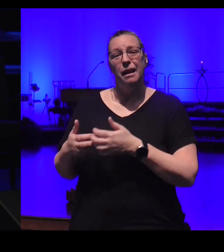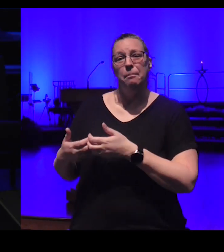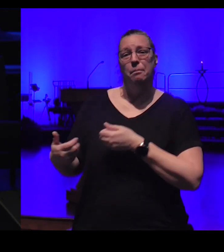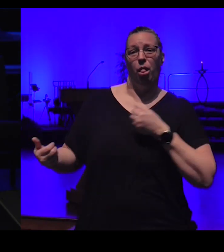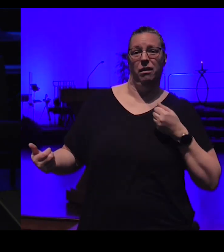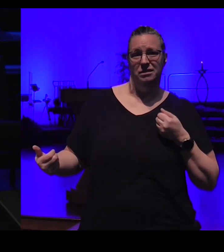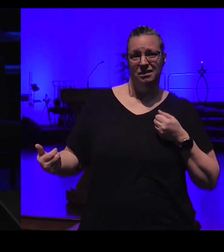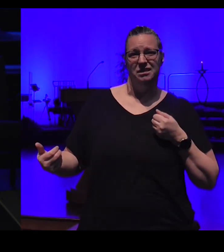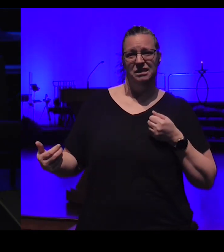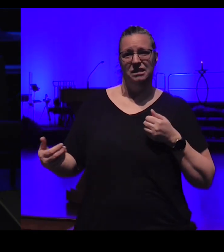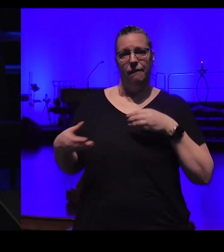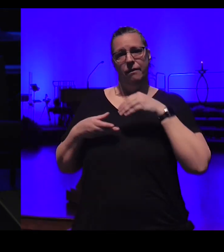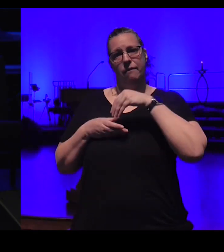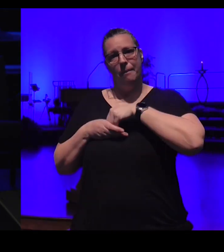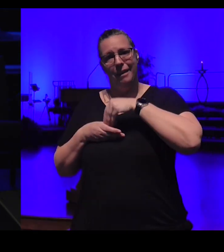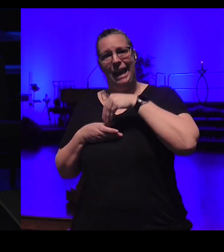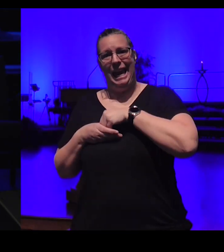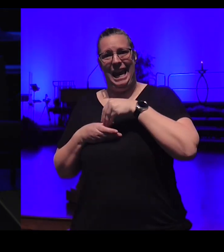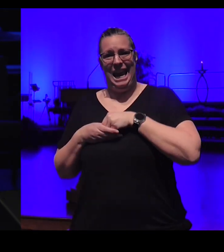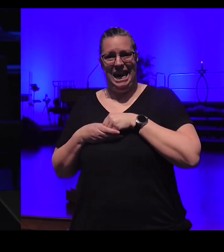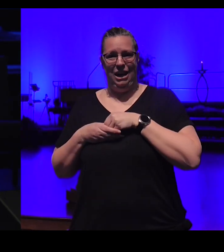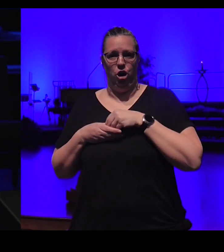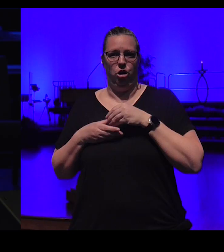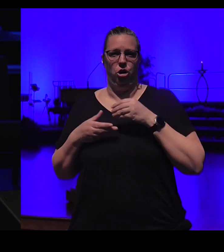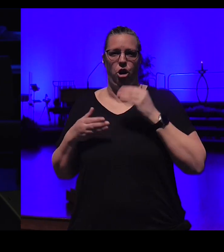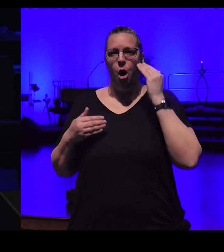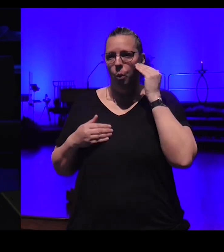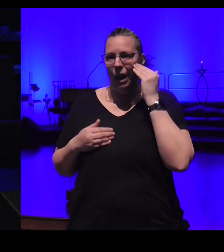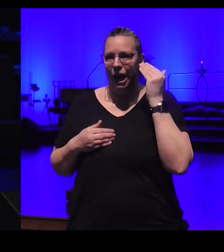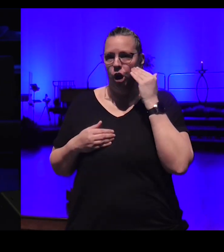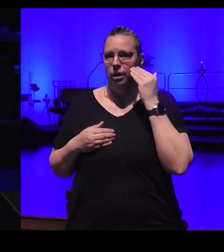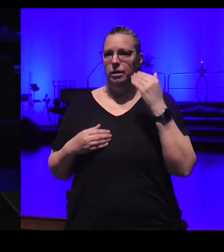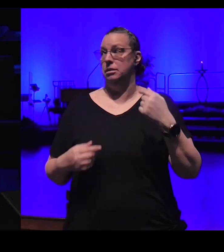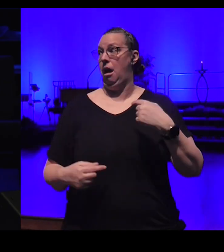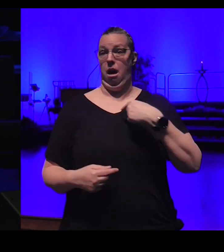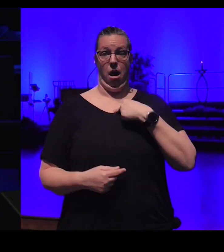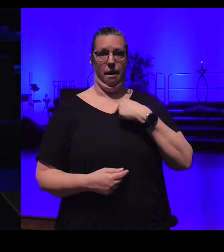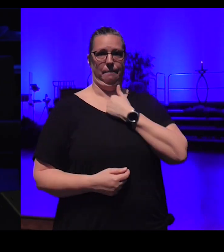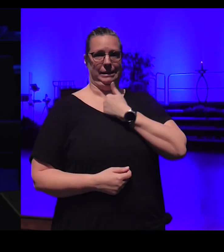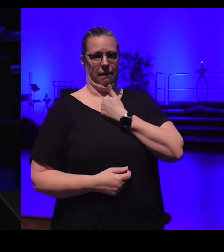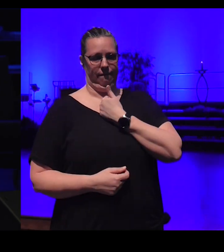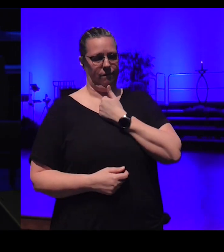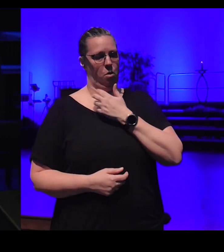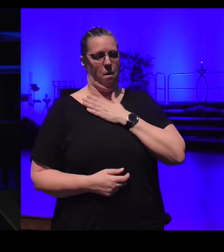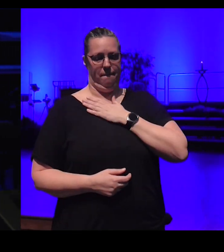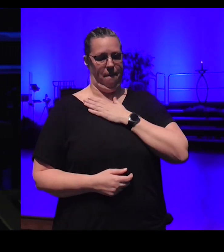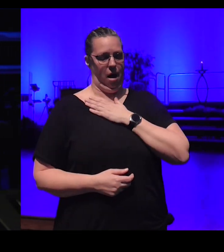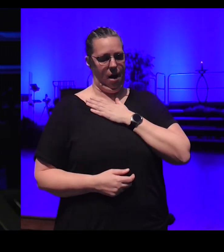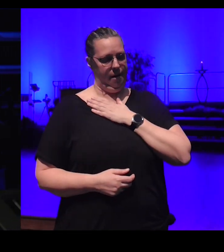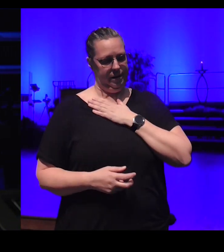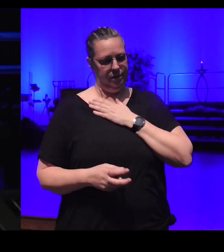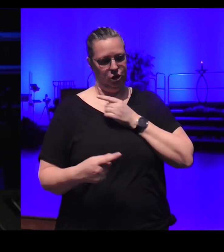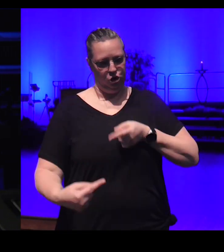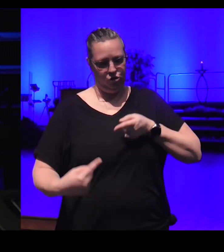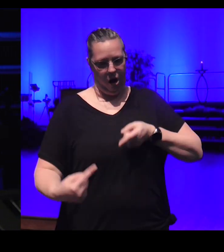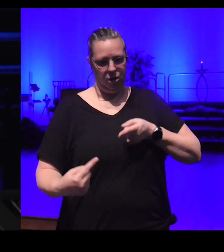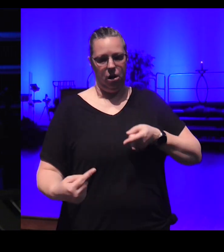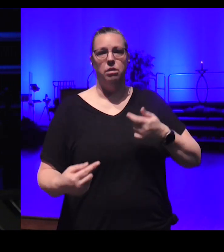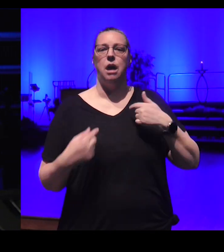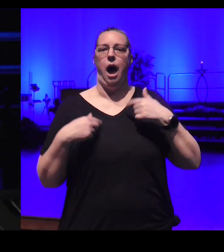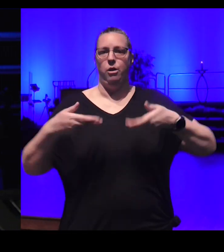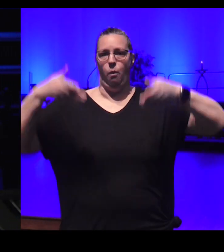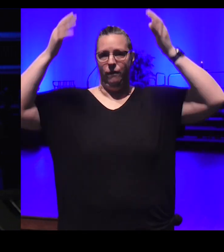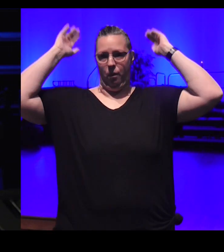inner awareness. You know, I tend to work myself up often in life. This is one of my pathways. I get into